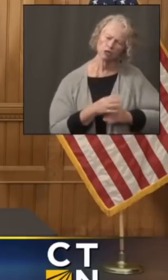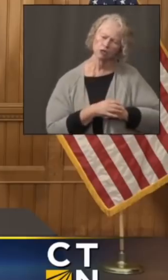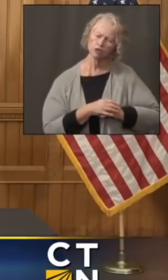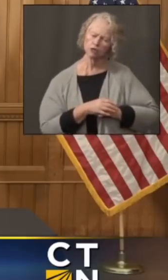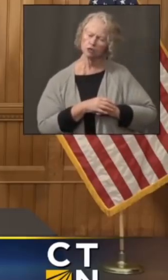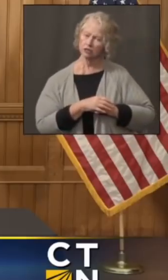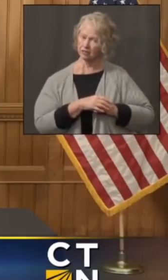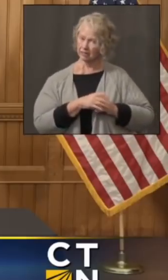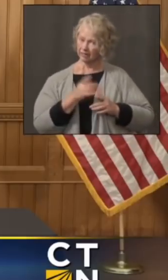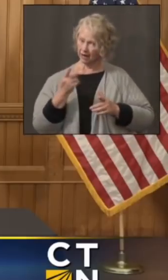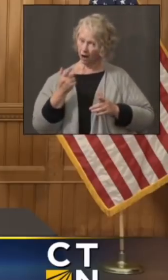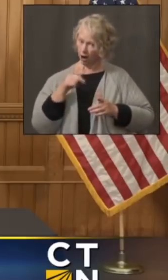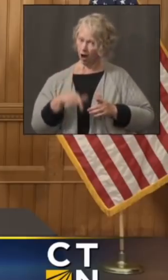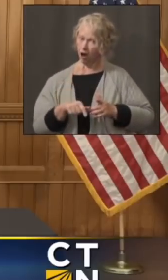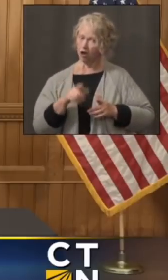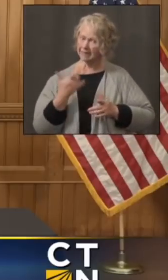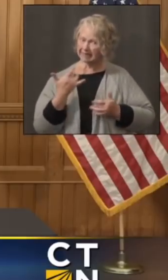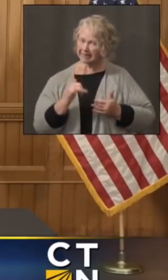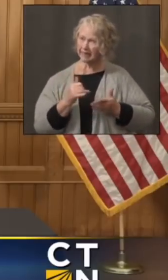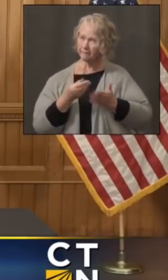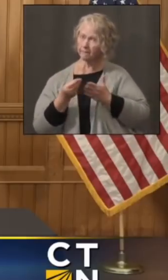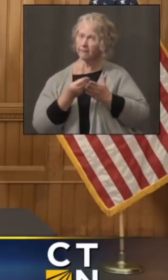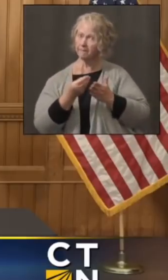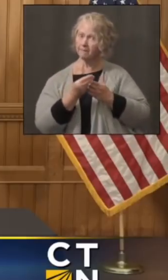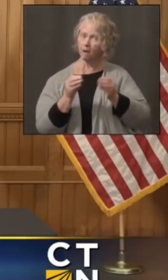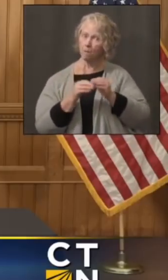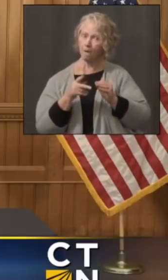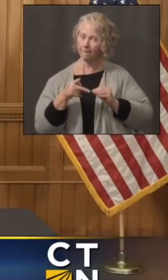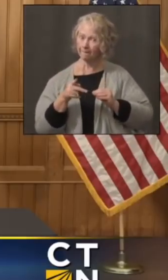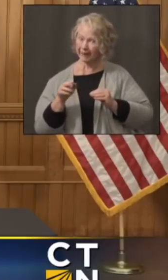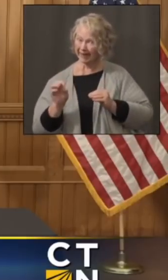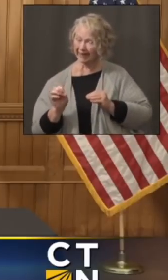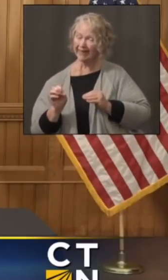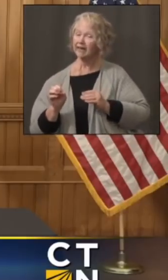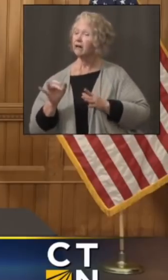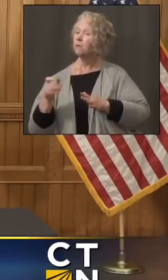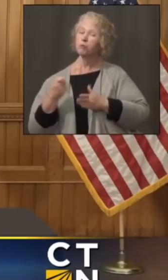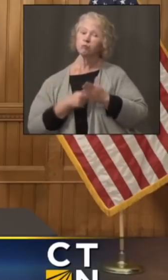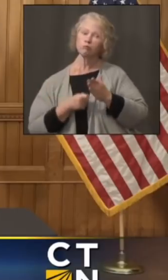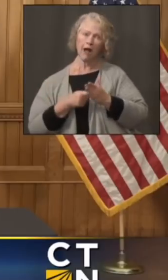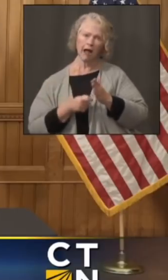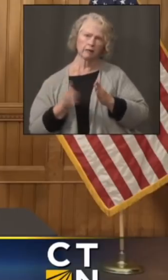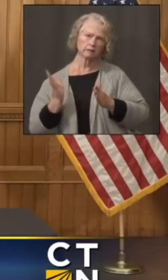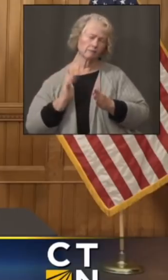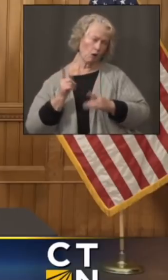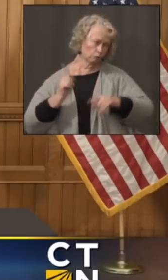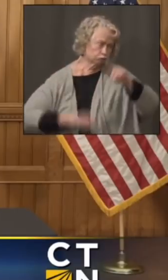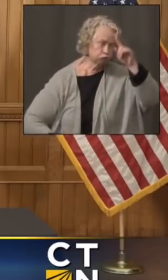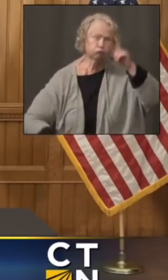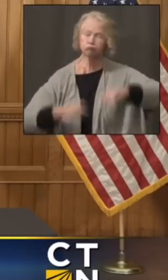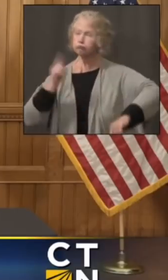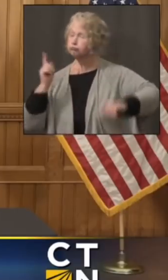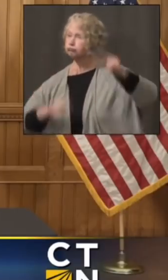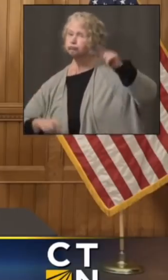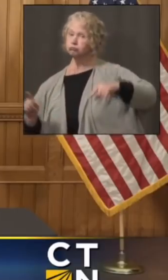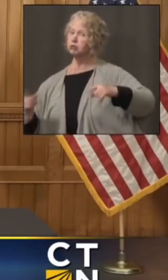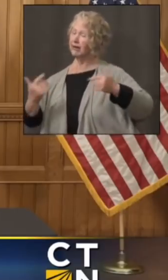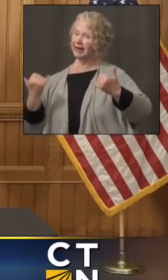still purchasing PPE for the stockpile, and have the prices normalized because they were all over the place in April and